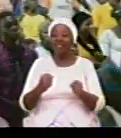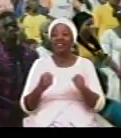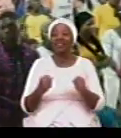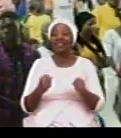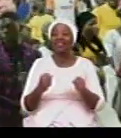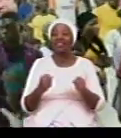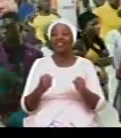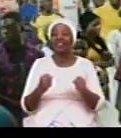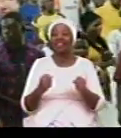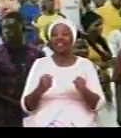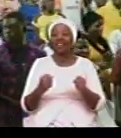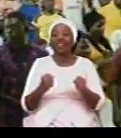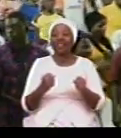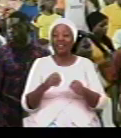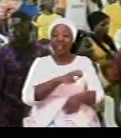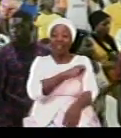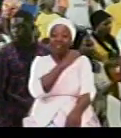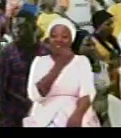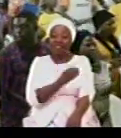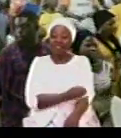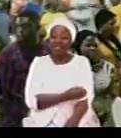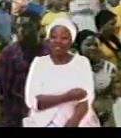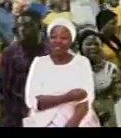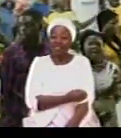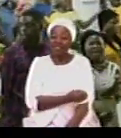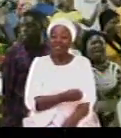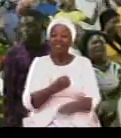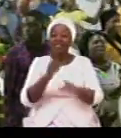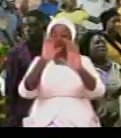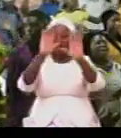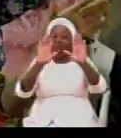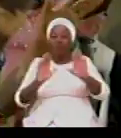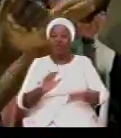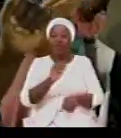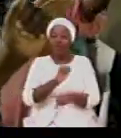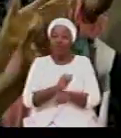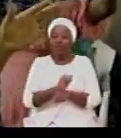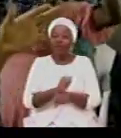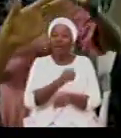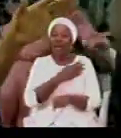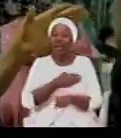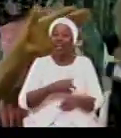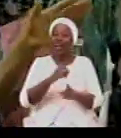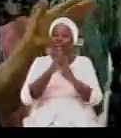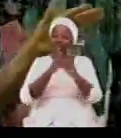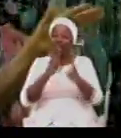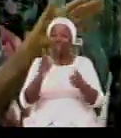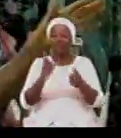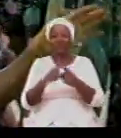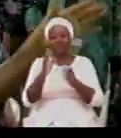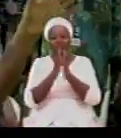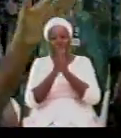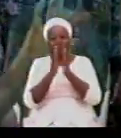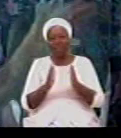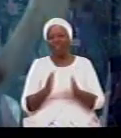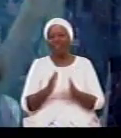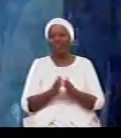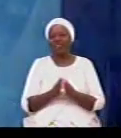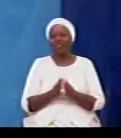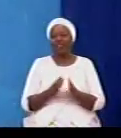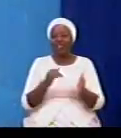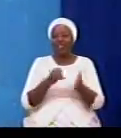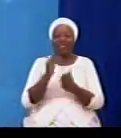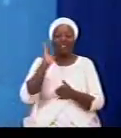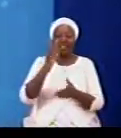miracle, answers to your prayer. It shall come to pass